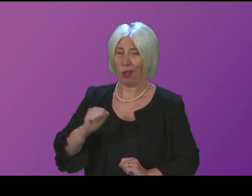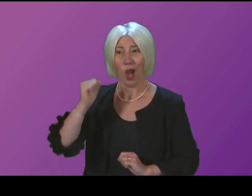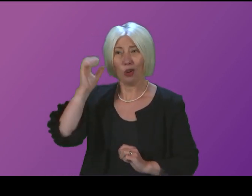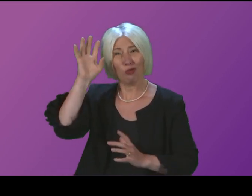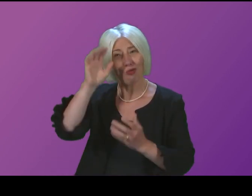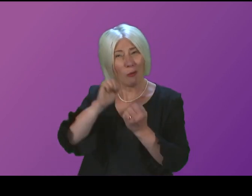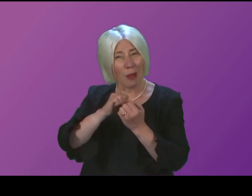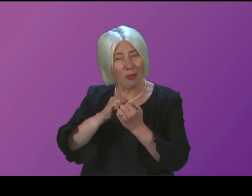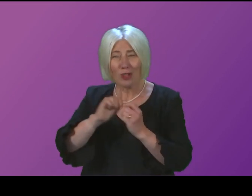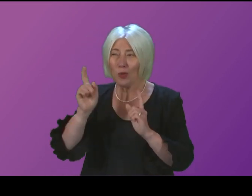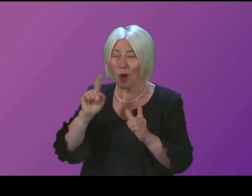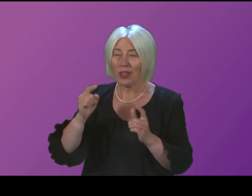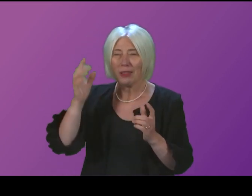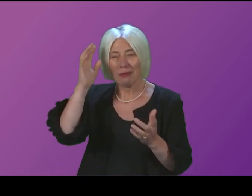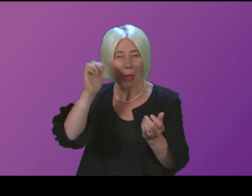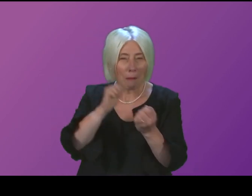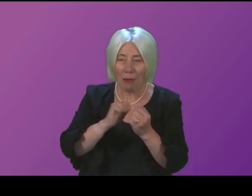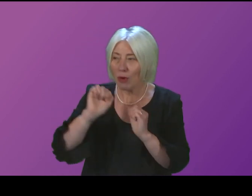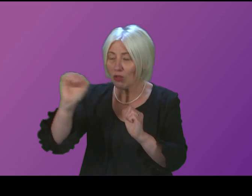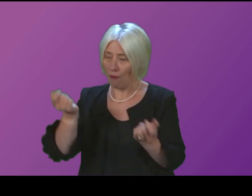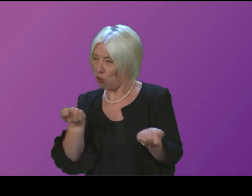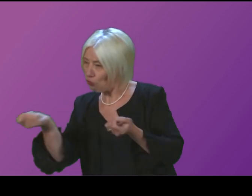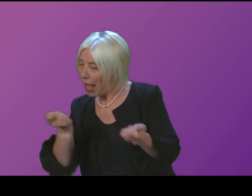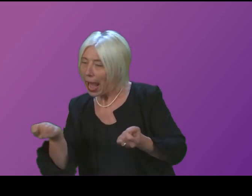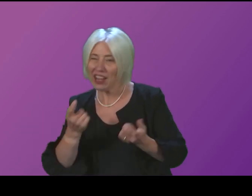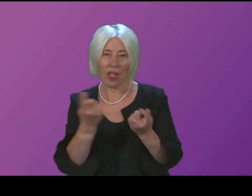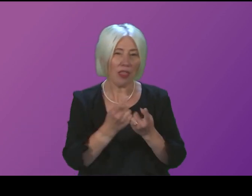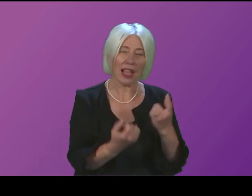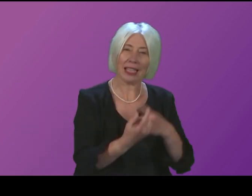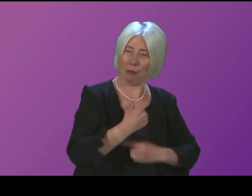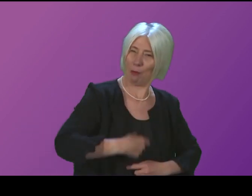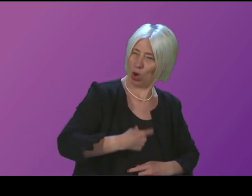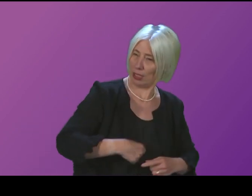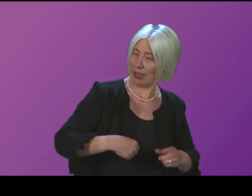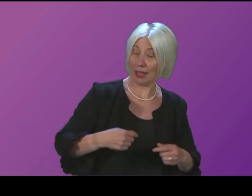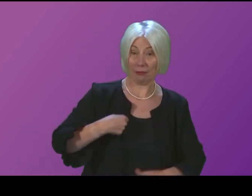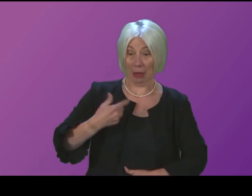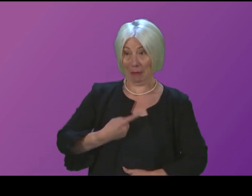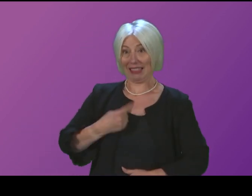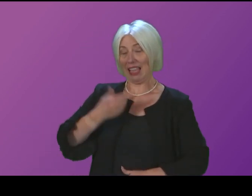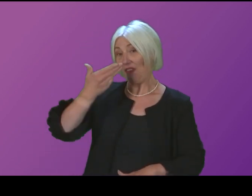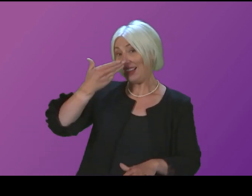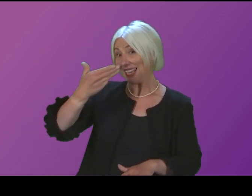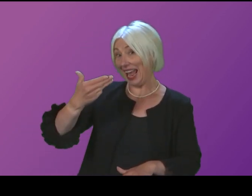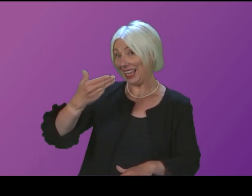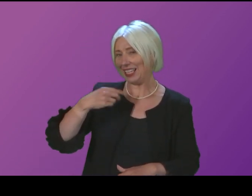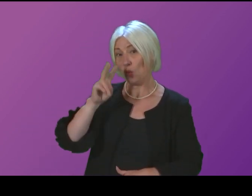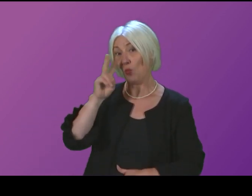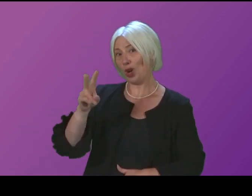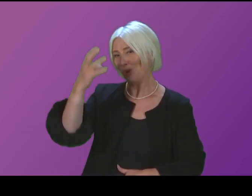often intertwined with memories of her reign. I was 9 years old when I first saw the